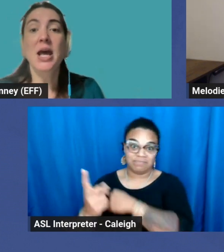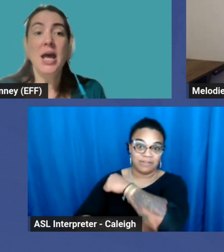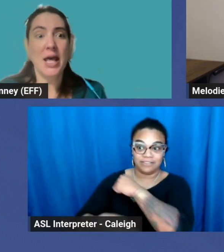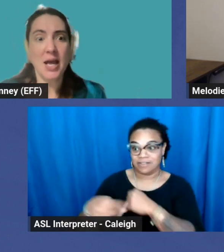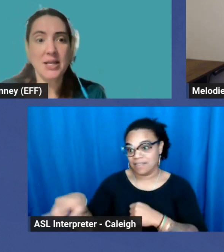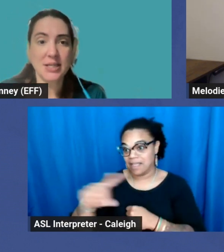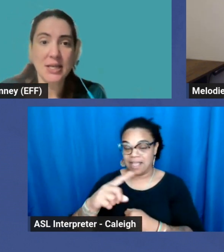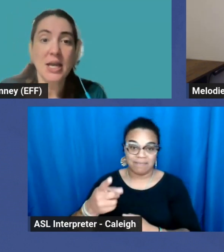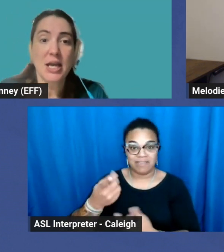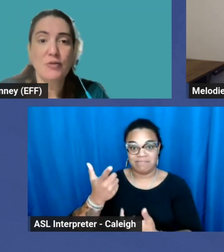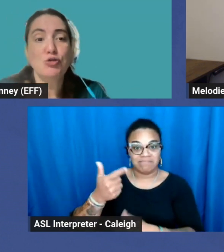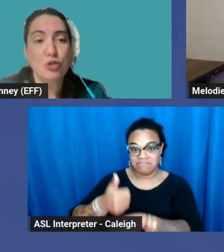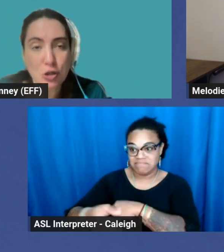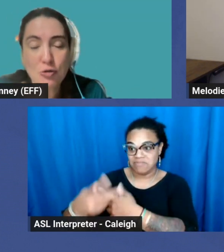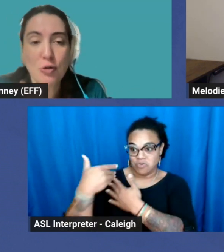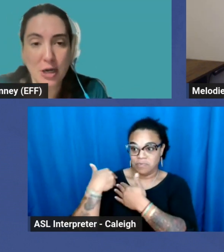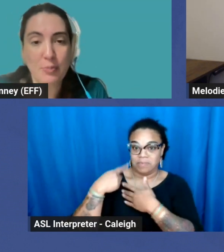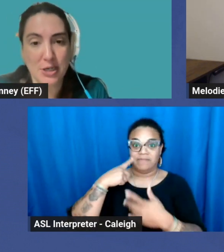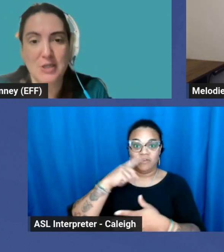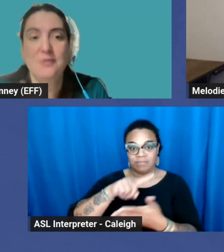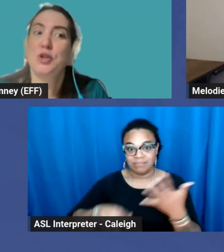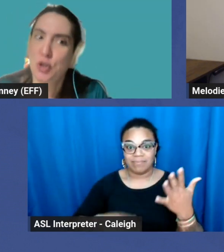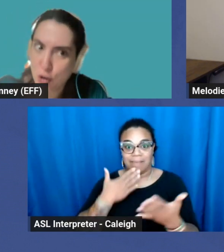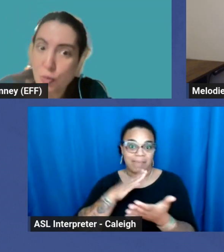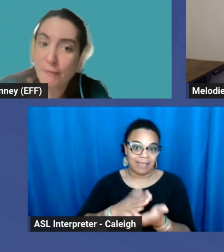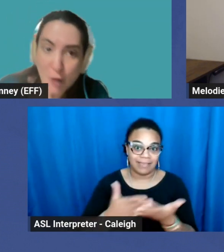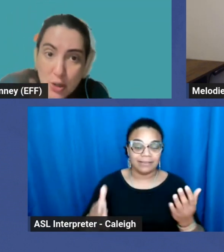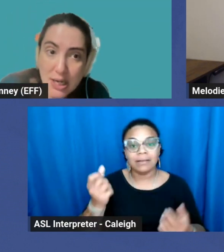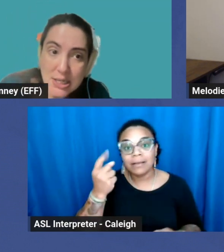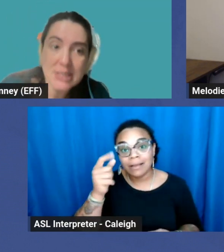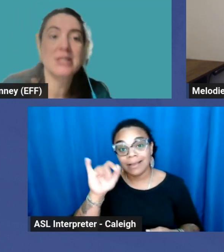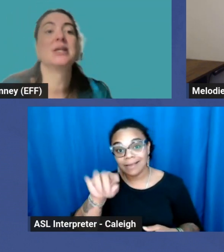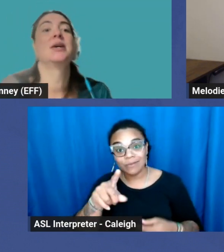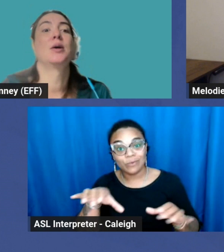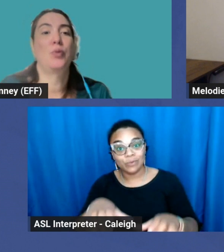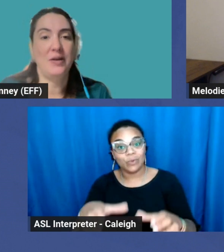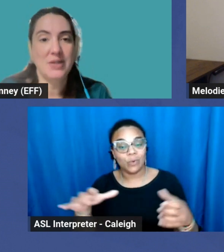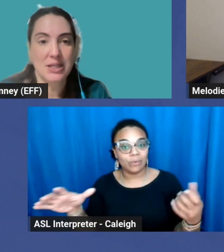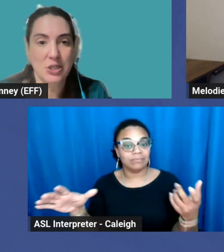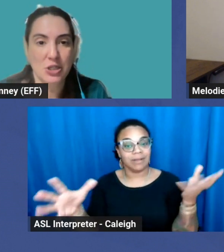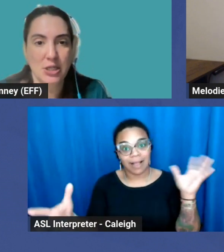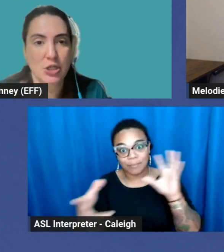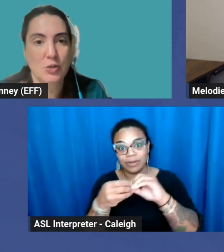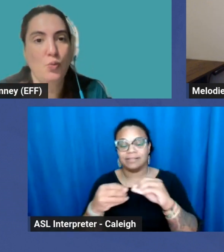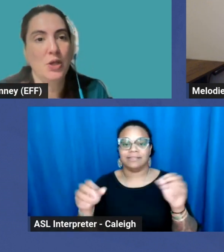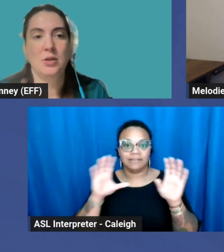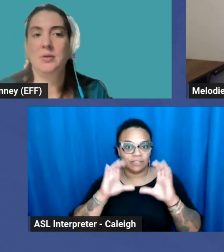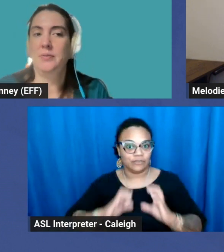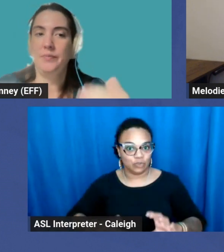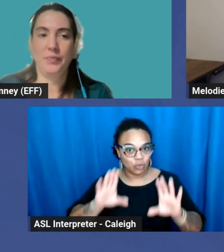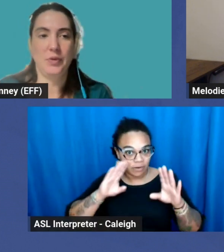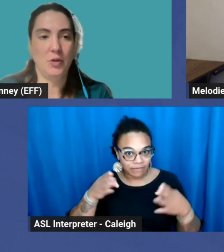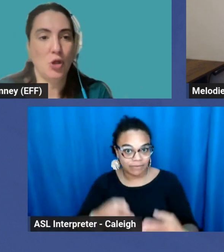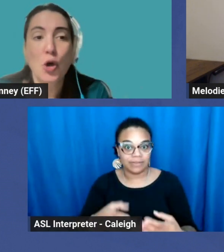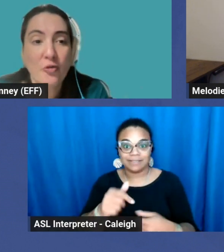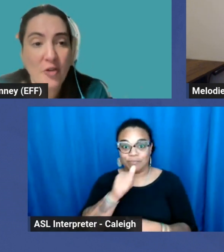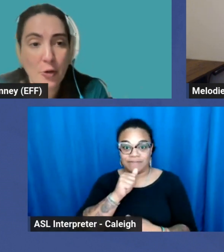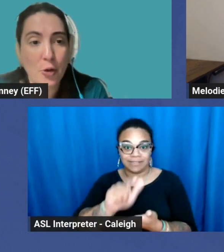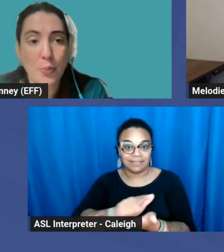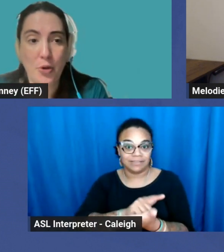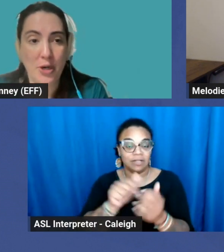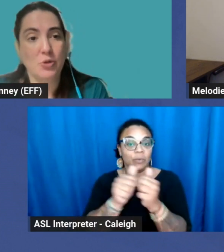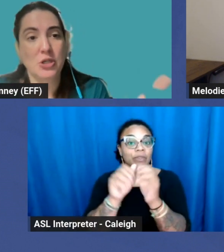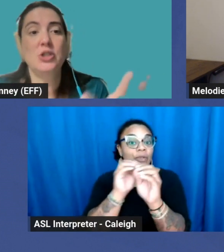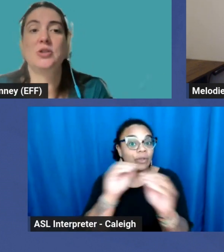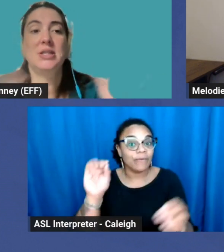things. And honestly, if you do comprehensive consumer-focused privacy legislation with no